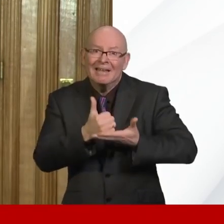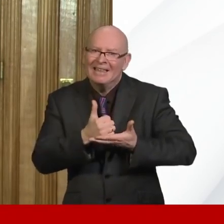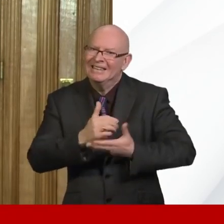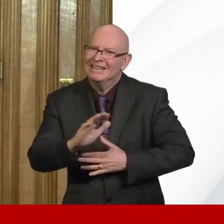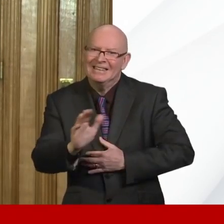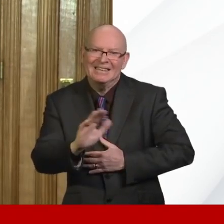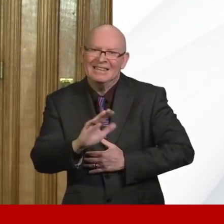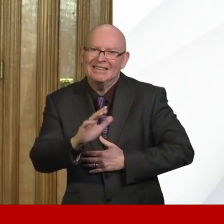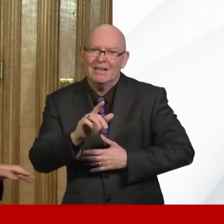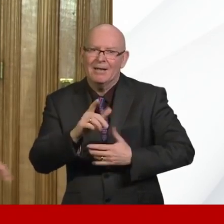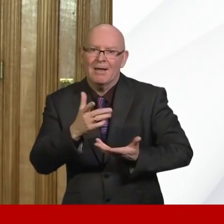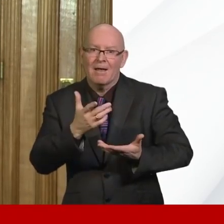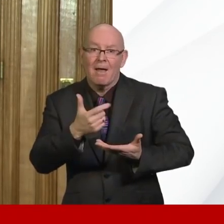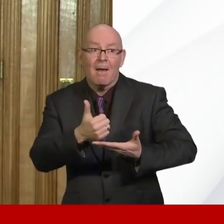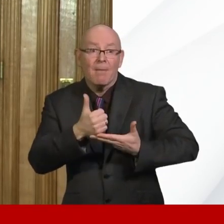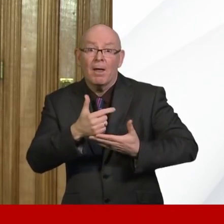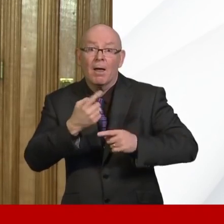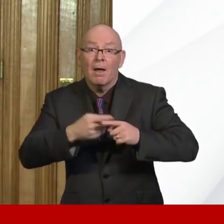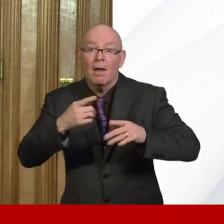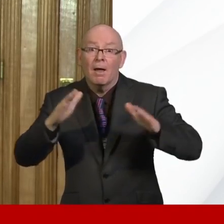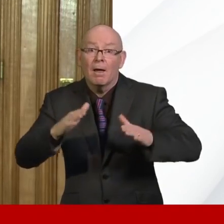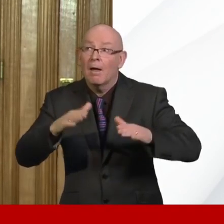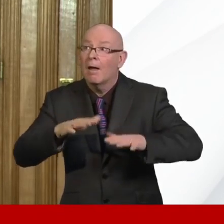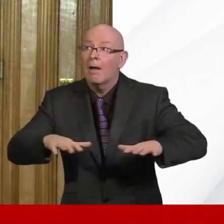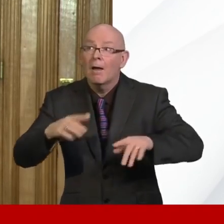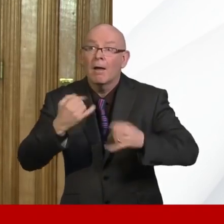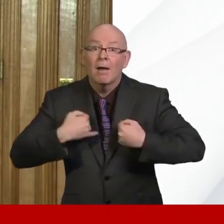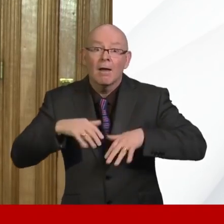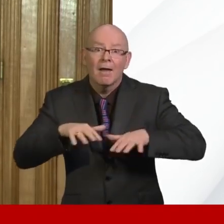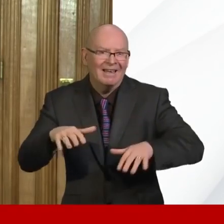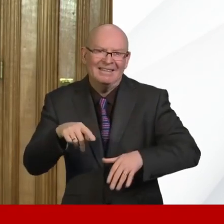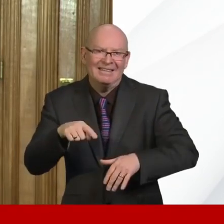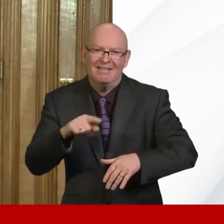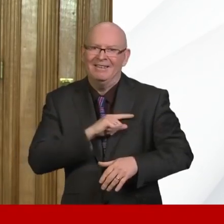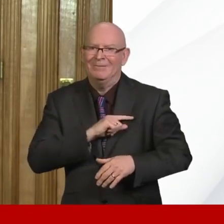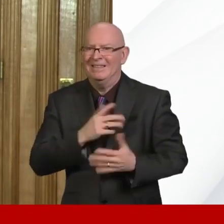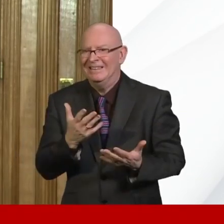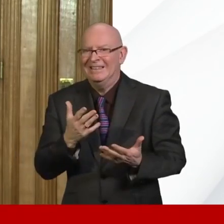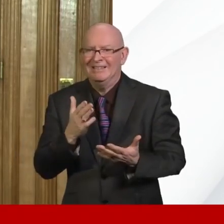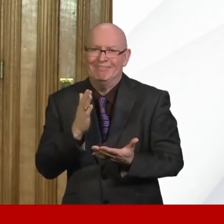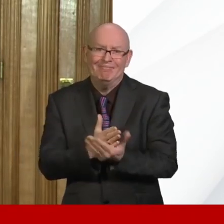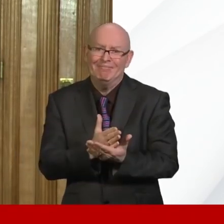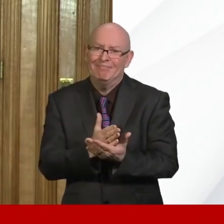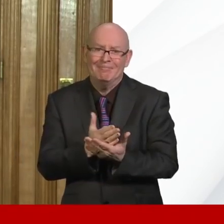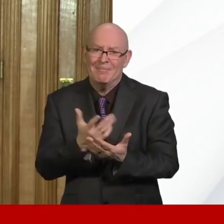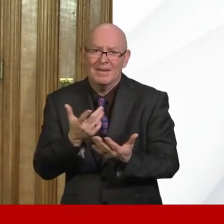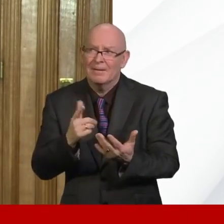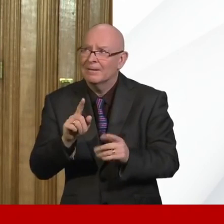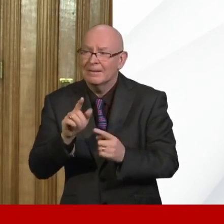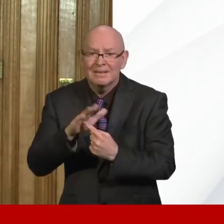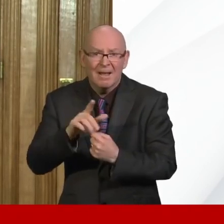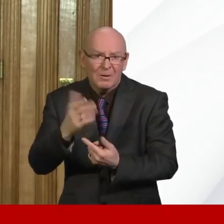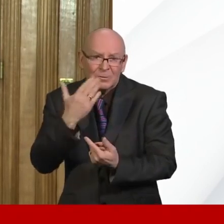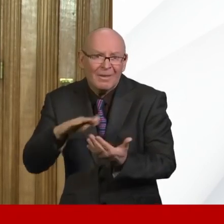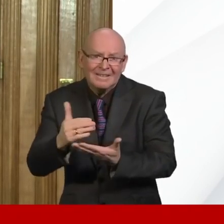open if possible in order to reduce the pressure on the NHS and on all other public services. But I think